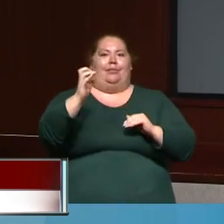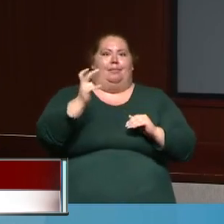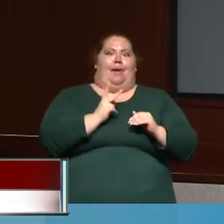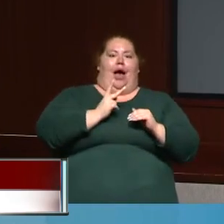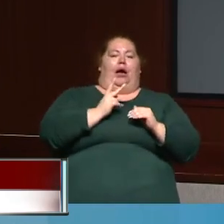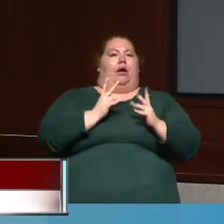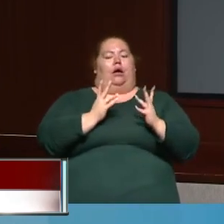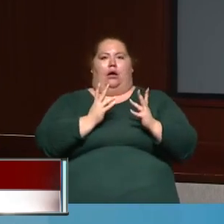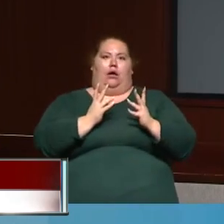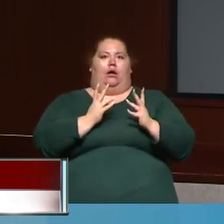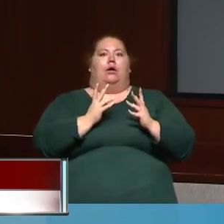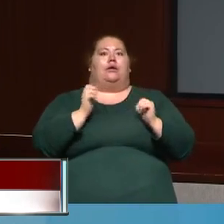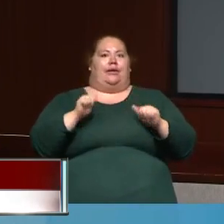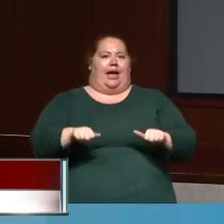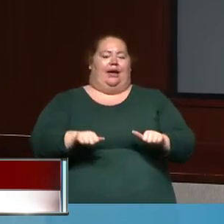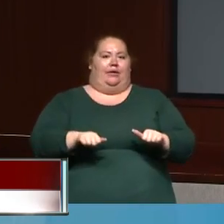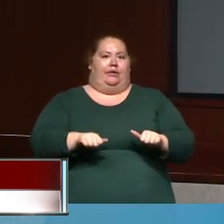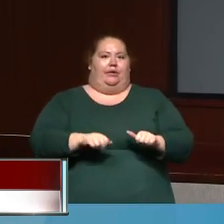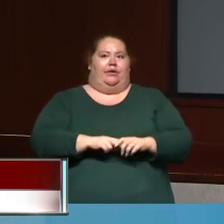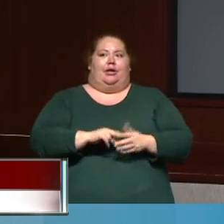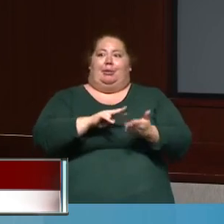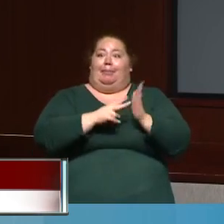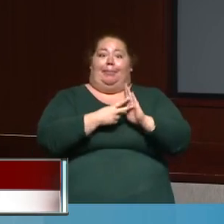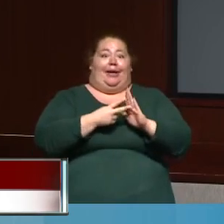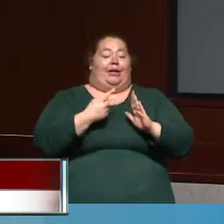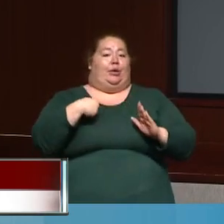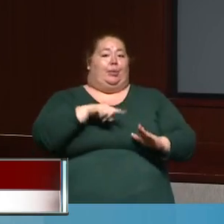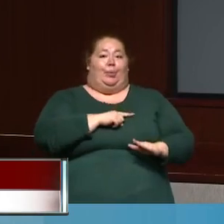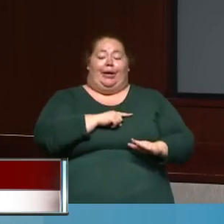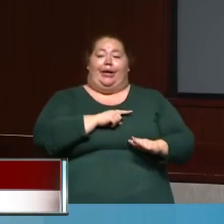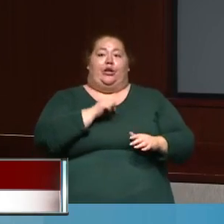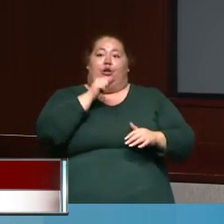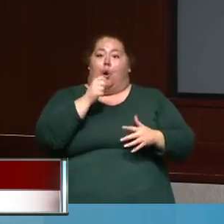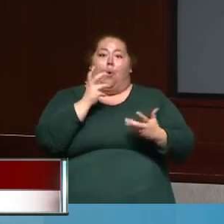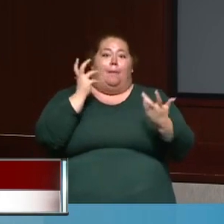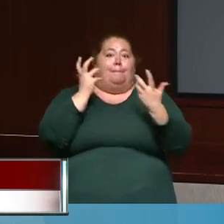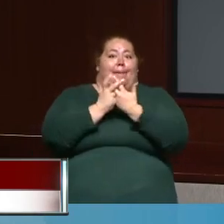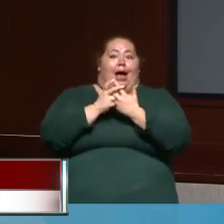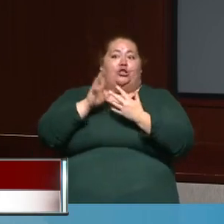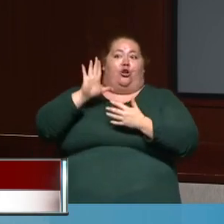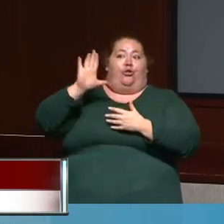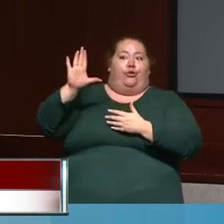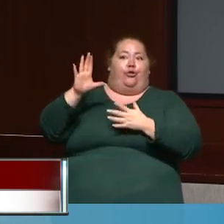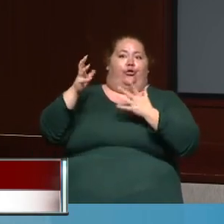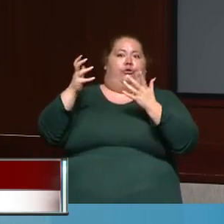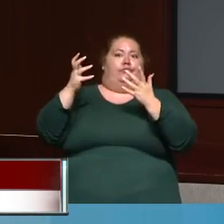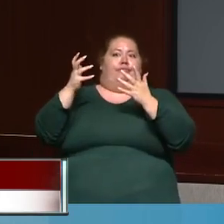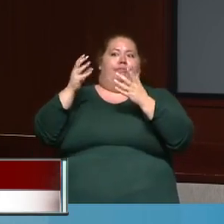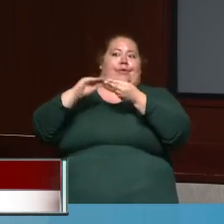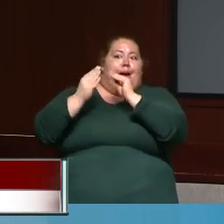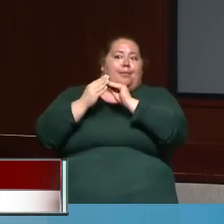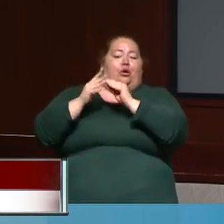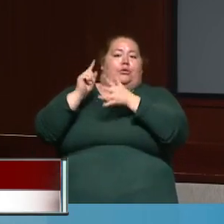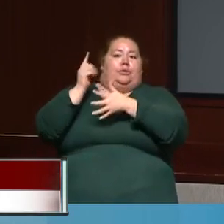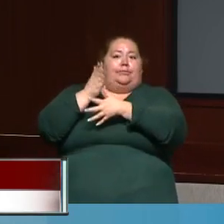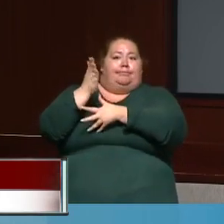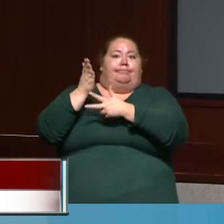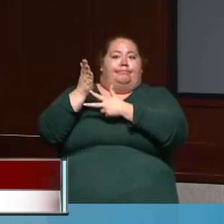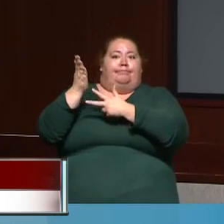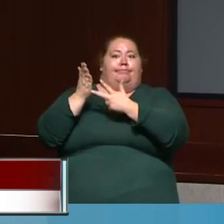if counties aren't meeting the governor's criteria that he's laid out for all of us to